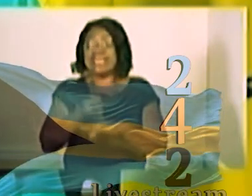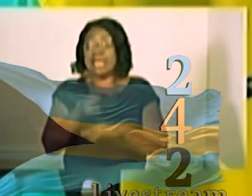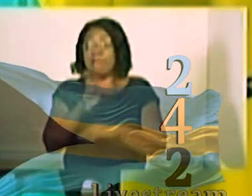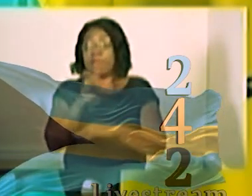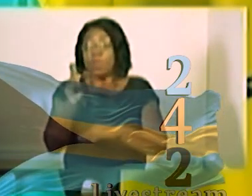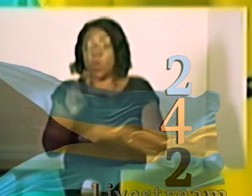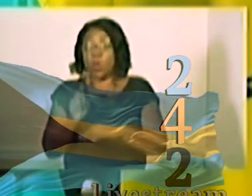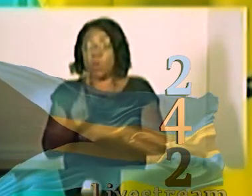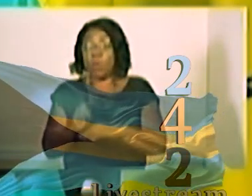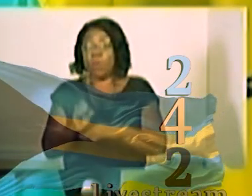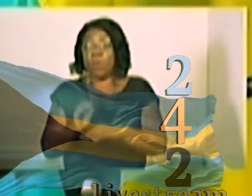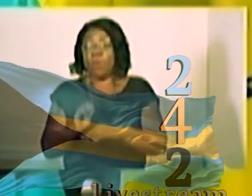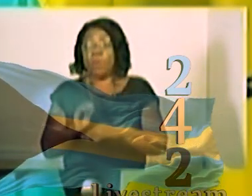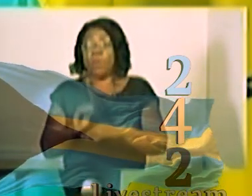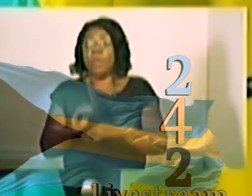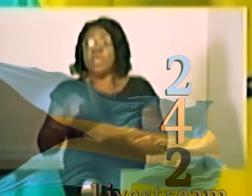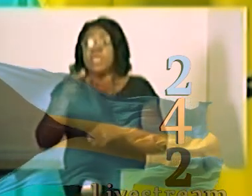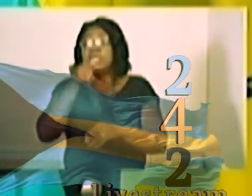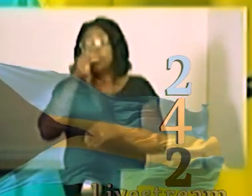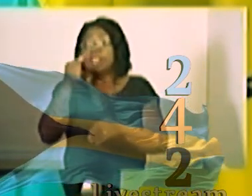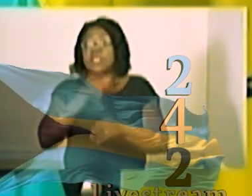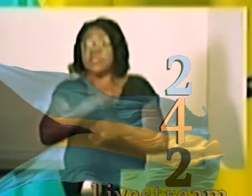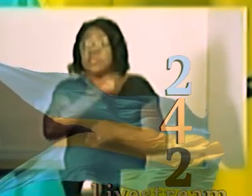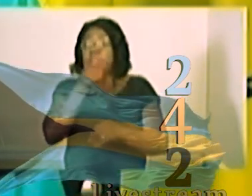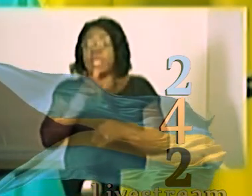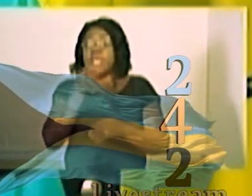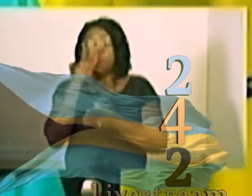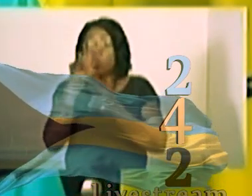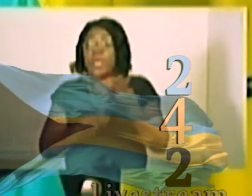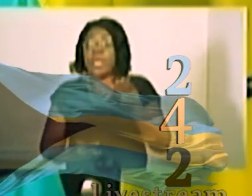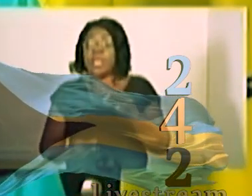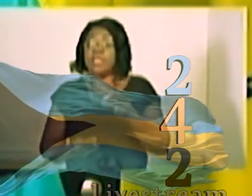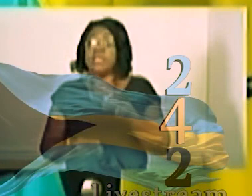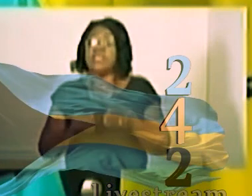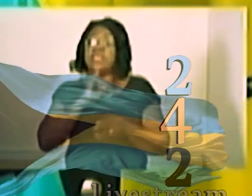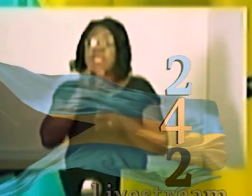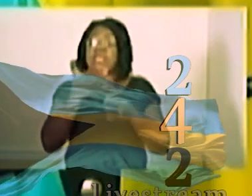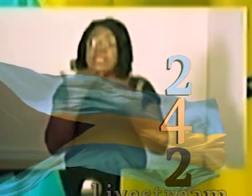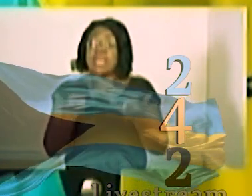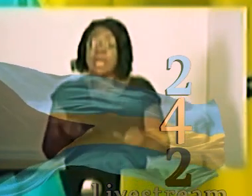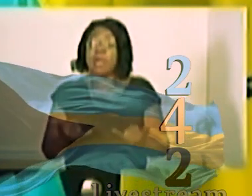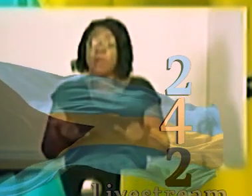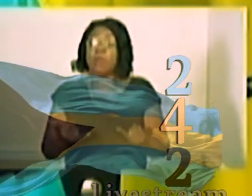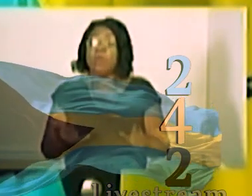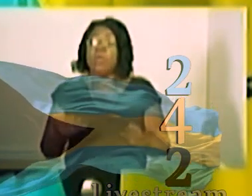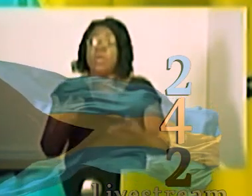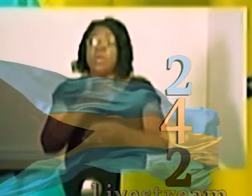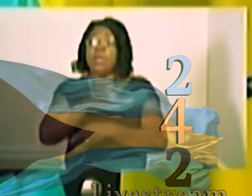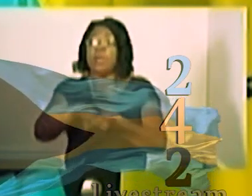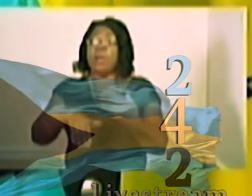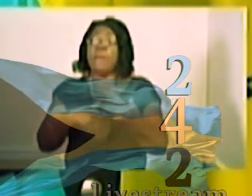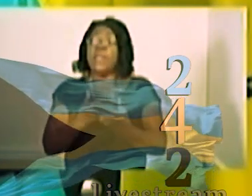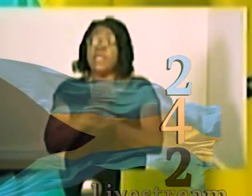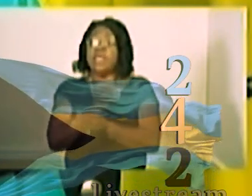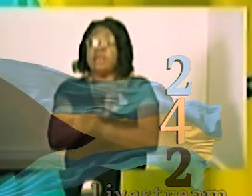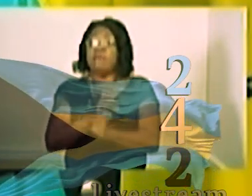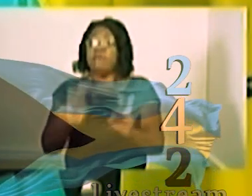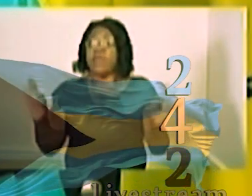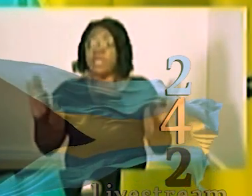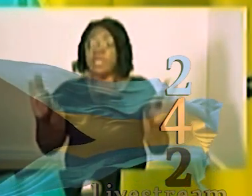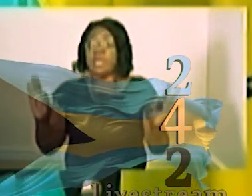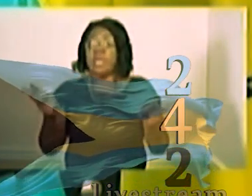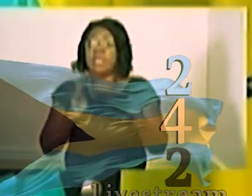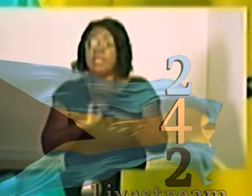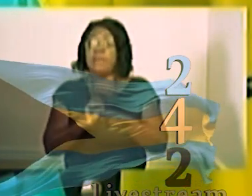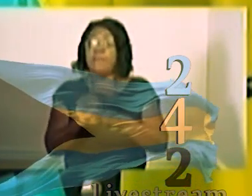Spanish Wells, which was hardly mentioned, is now completely free, and their beaches are